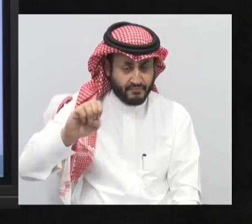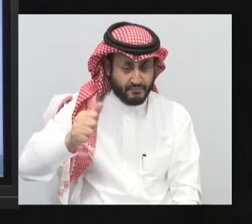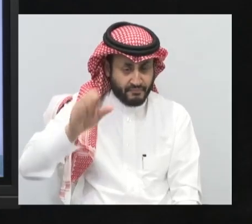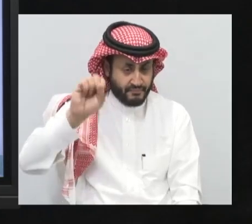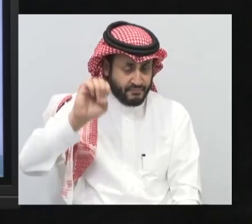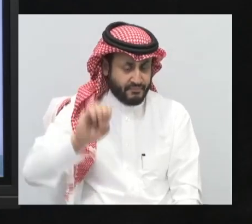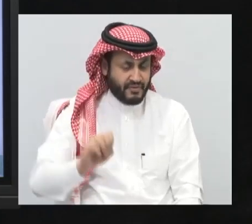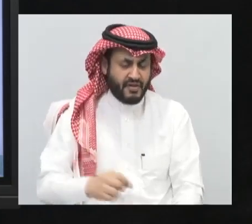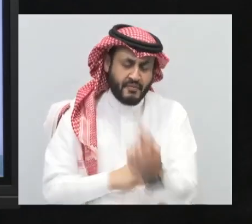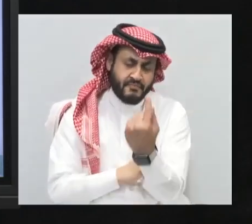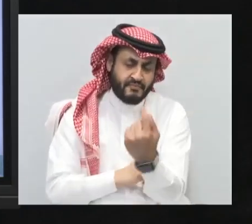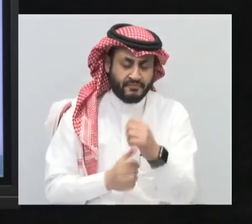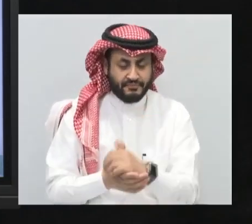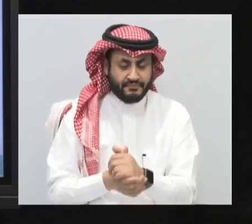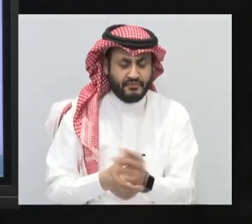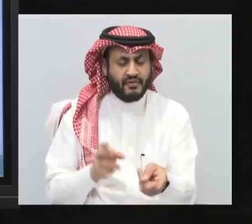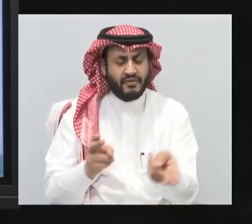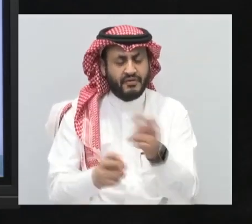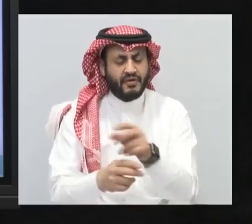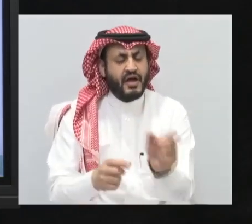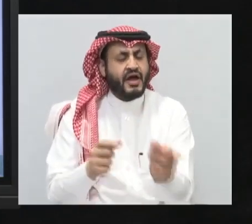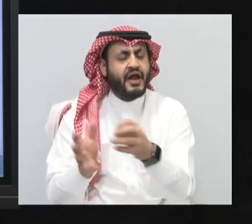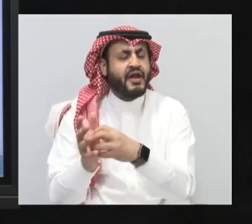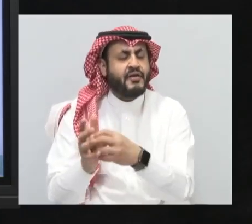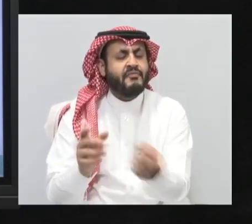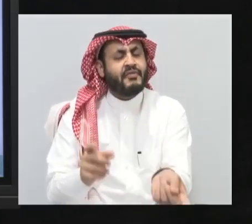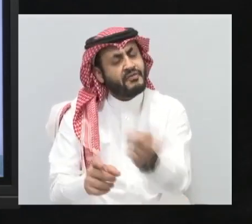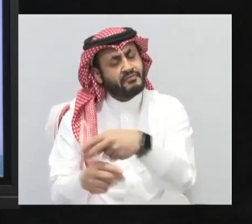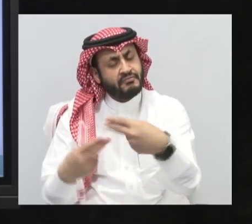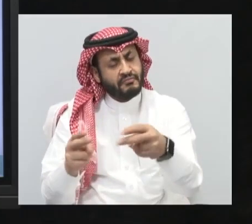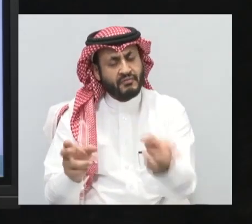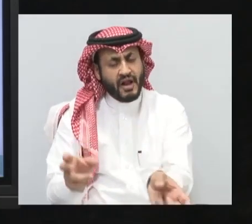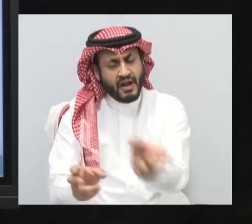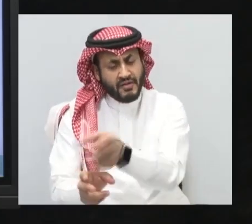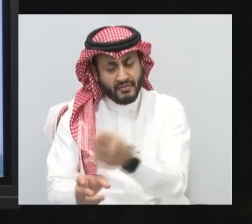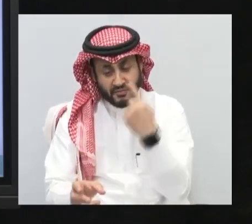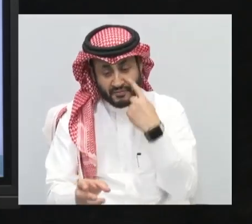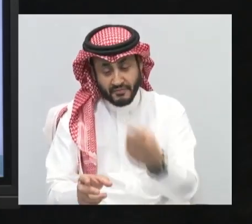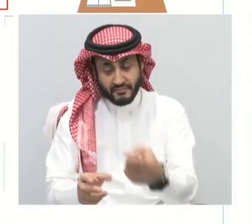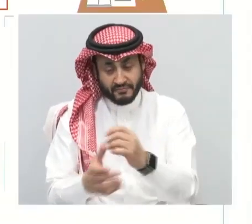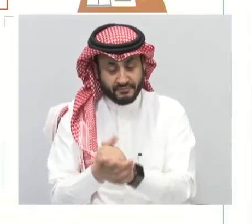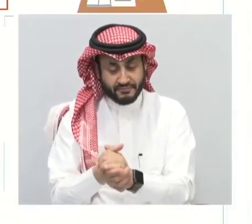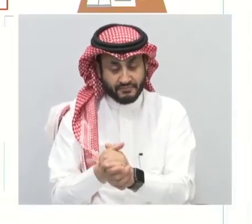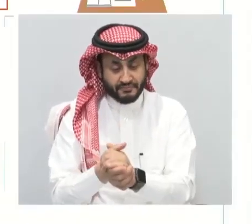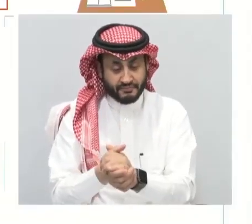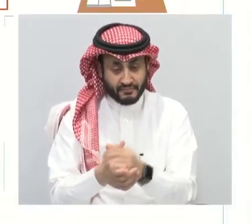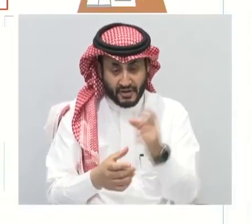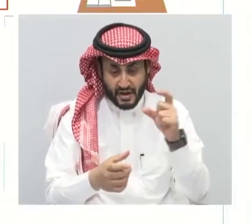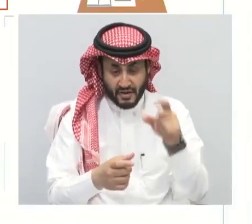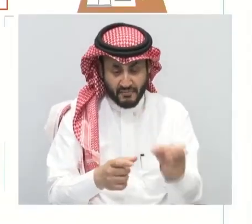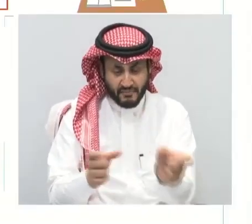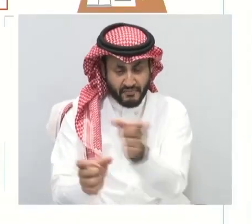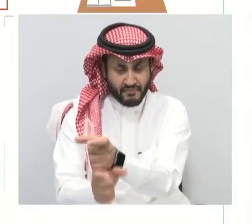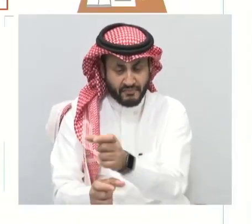Could you please help me? And also you have another option to place it at the end of the sentence. Okay, again, could you please help me with the